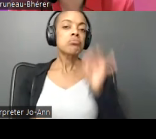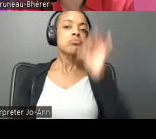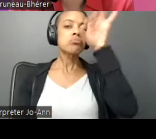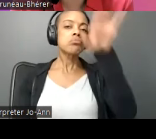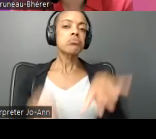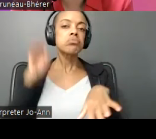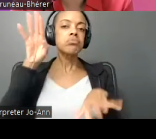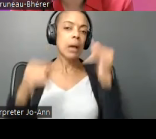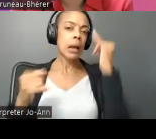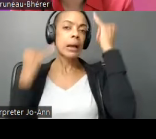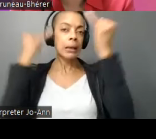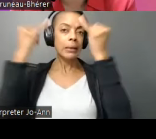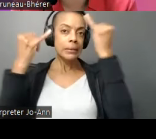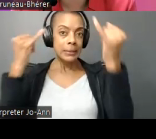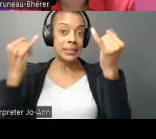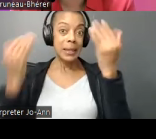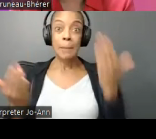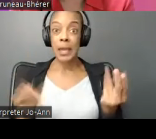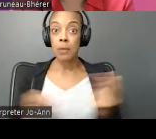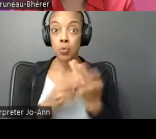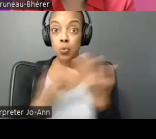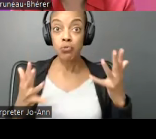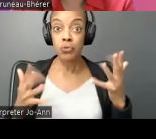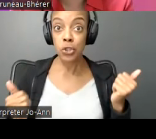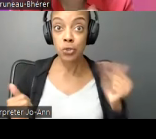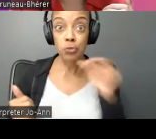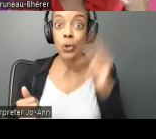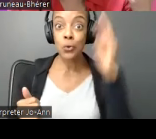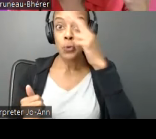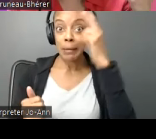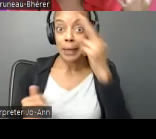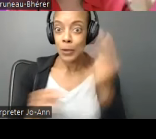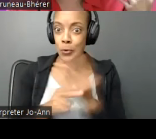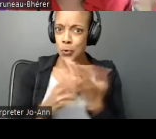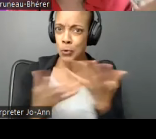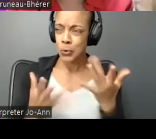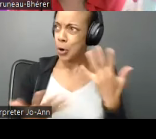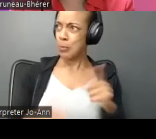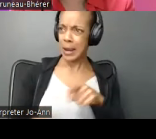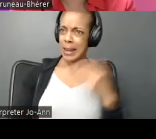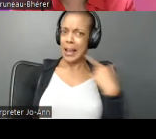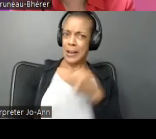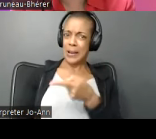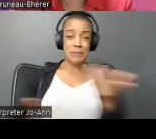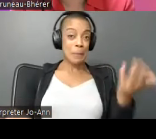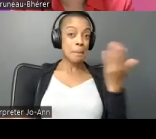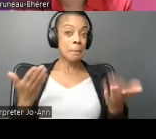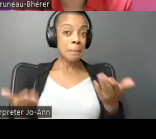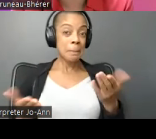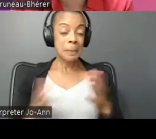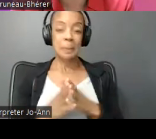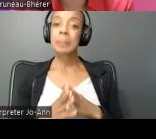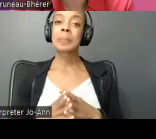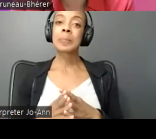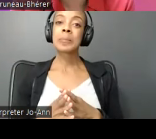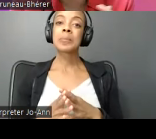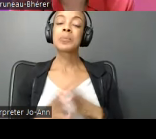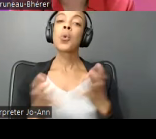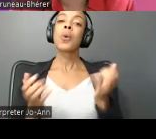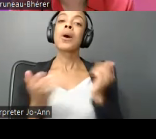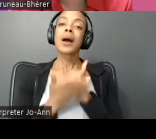ideas that perhaps you already use, but didn't realize it. We want to help you